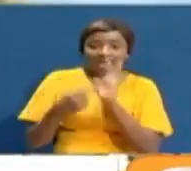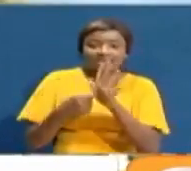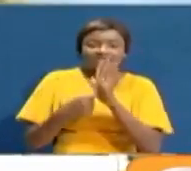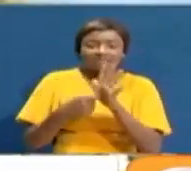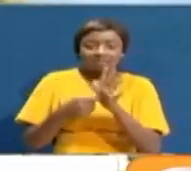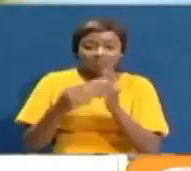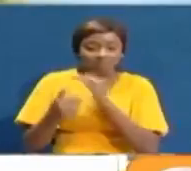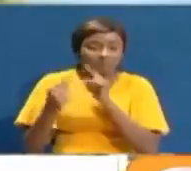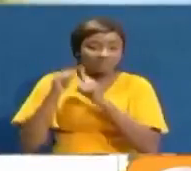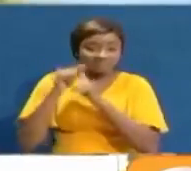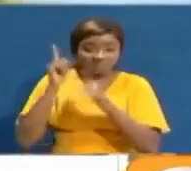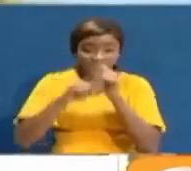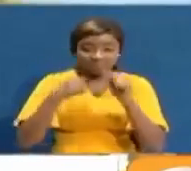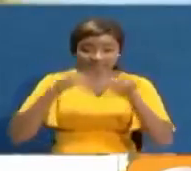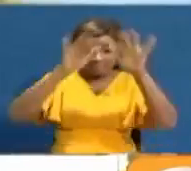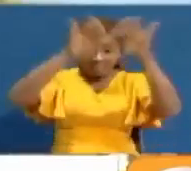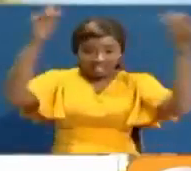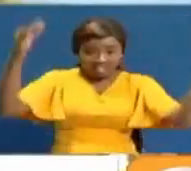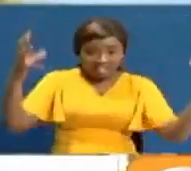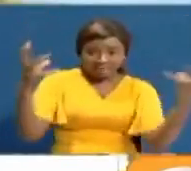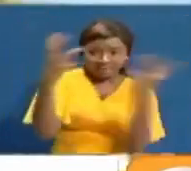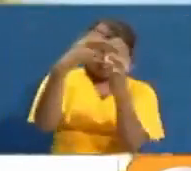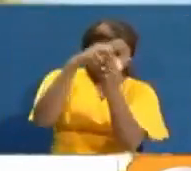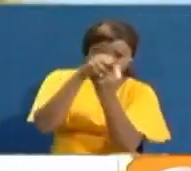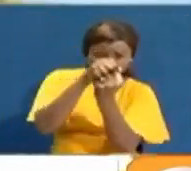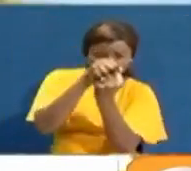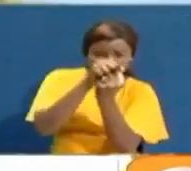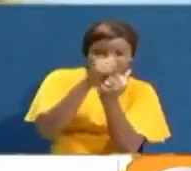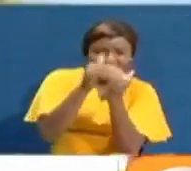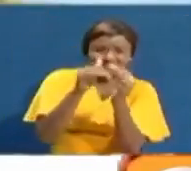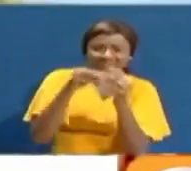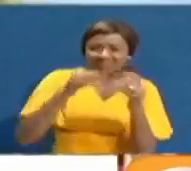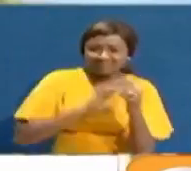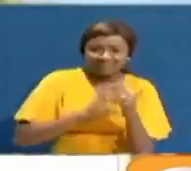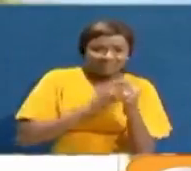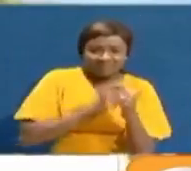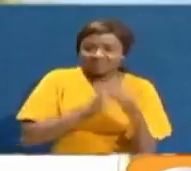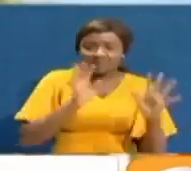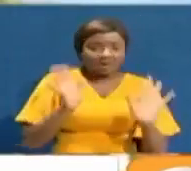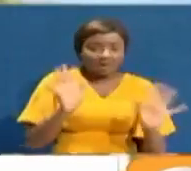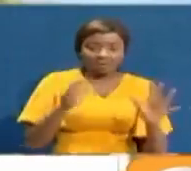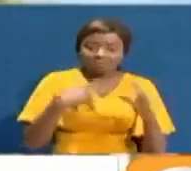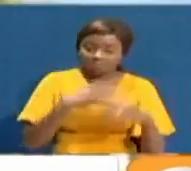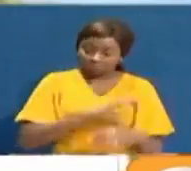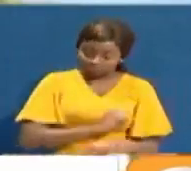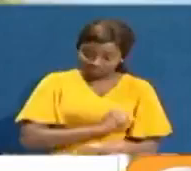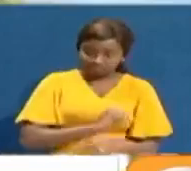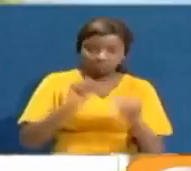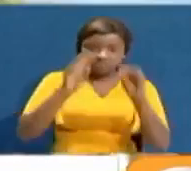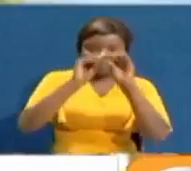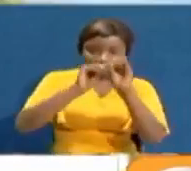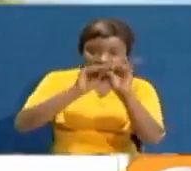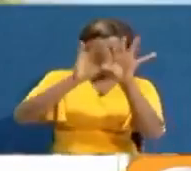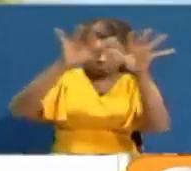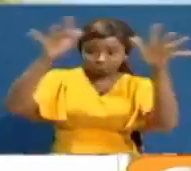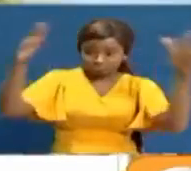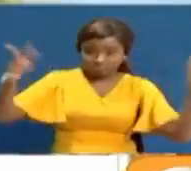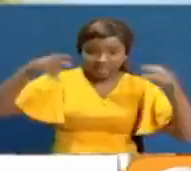ikarudi. Alafu ya pili ilikunjana, na ikurudi. Maka nikatumia second